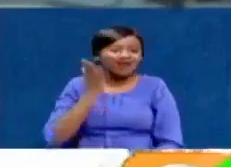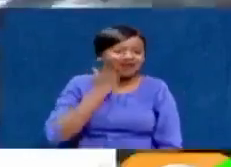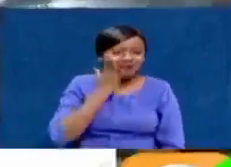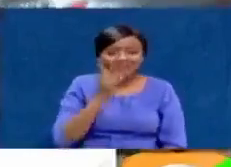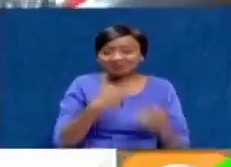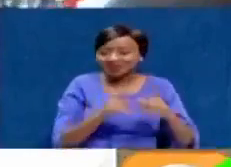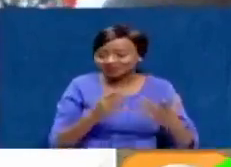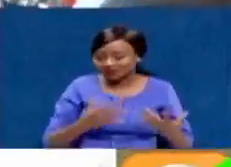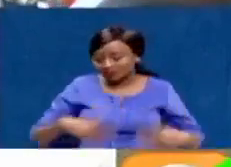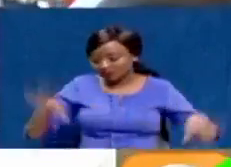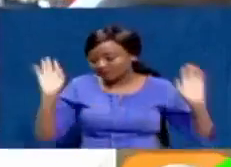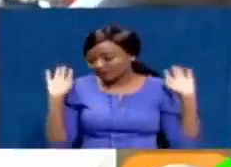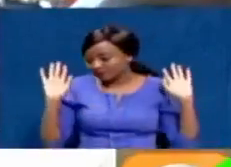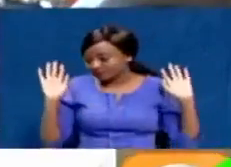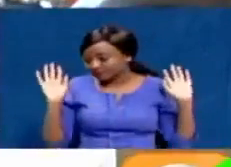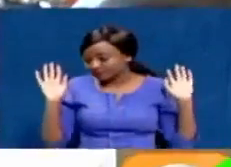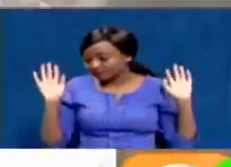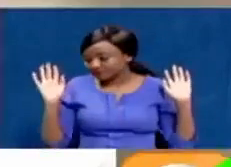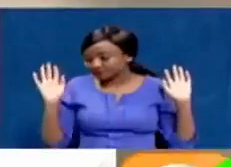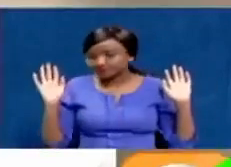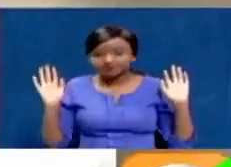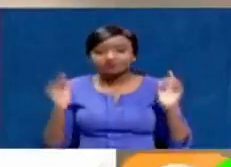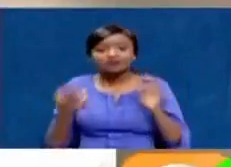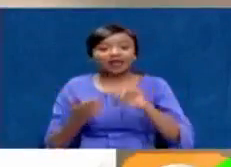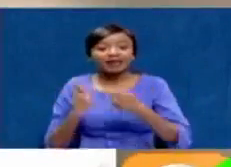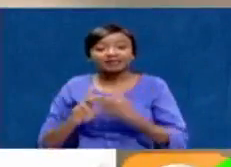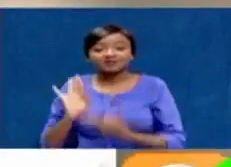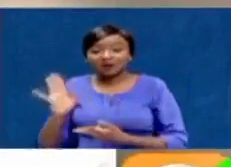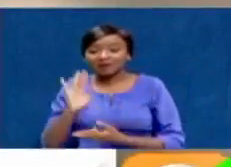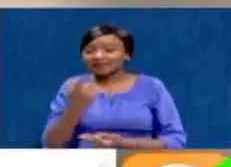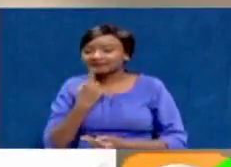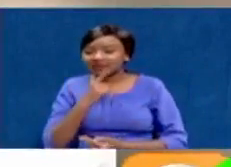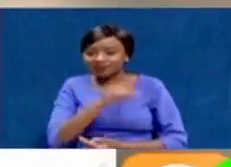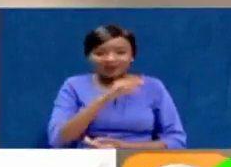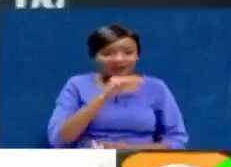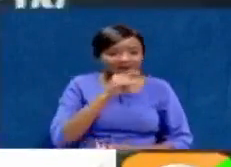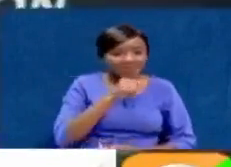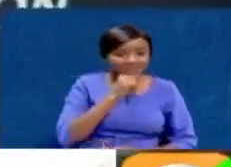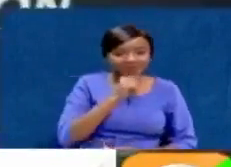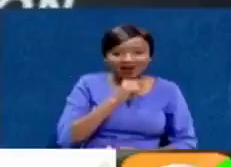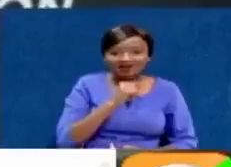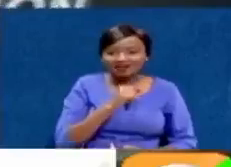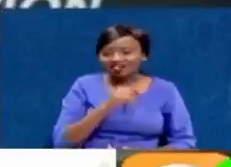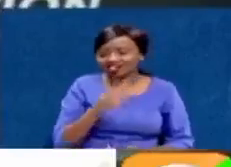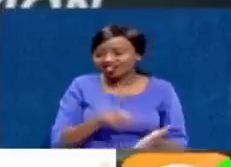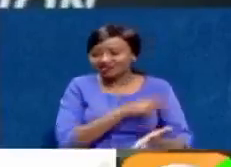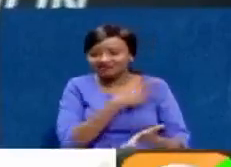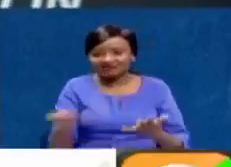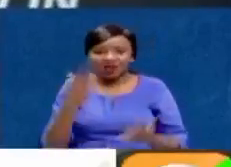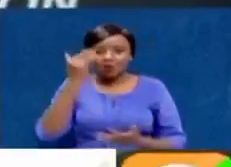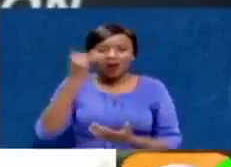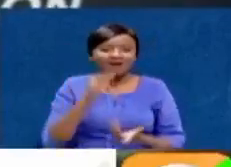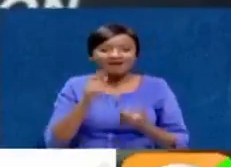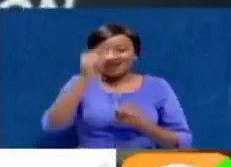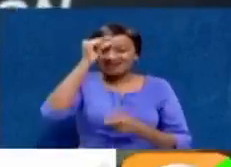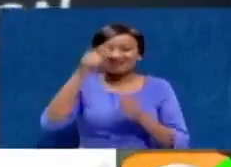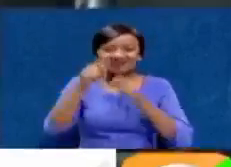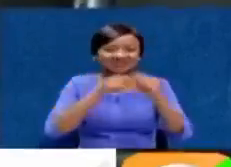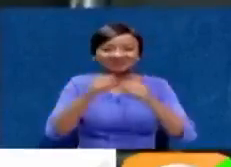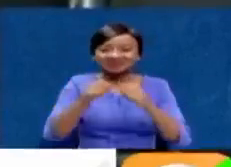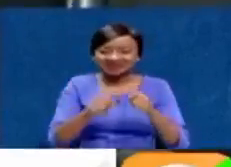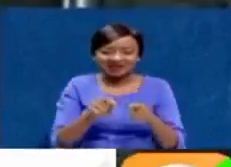amenishinda. For her relatives, young Derek fell into the trap in an area where government administrators had failed to contain